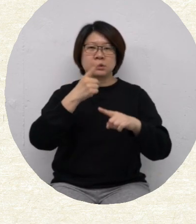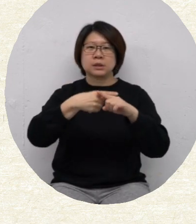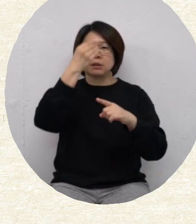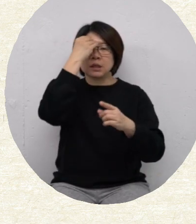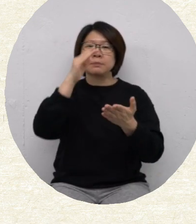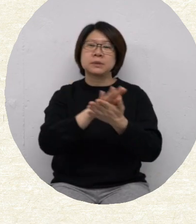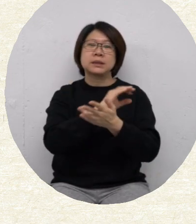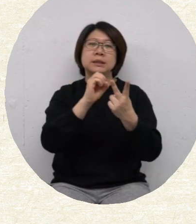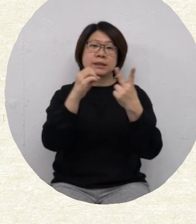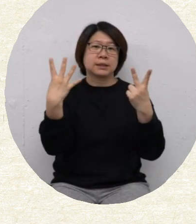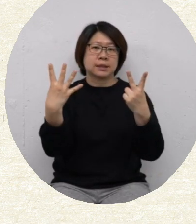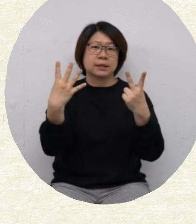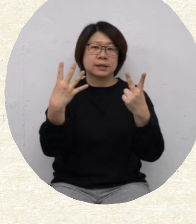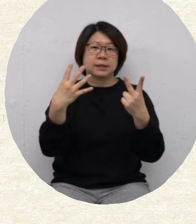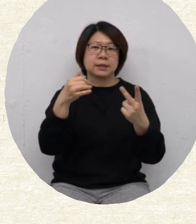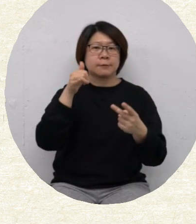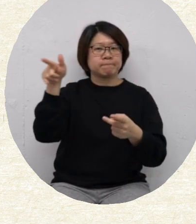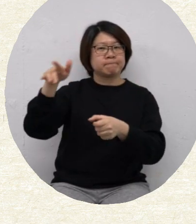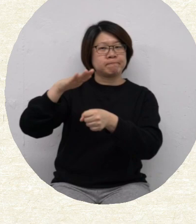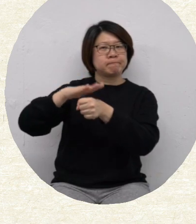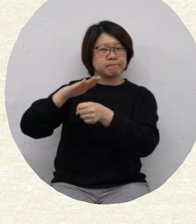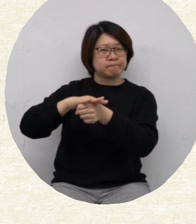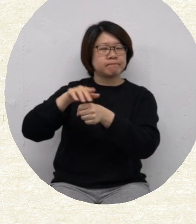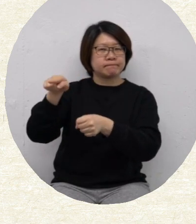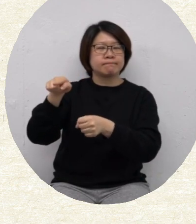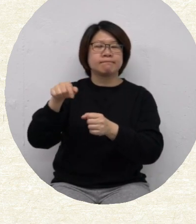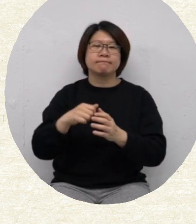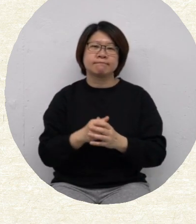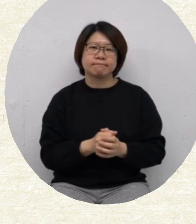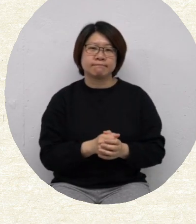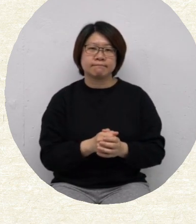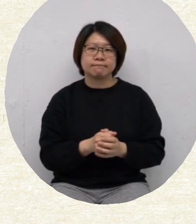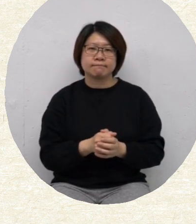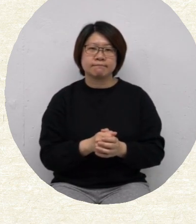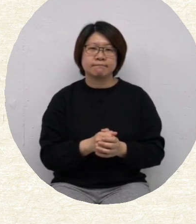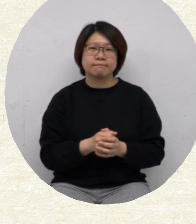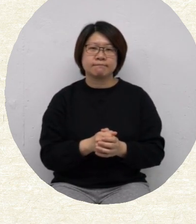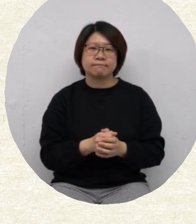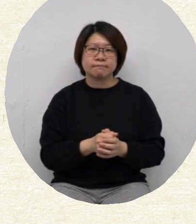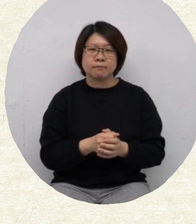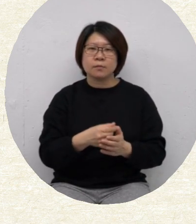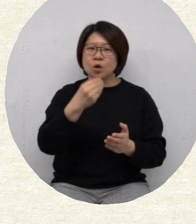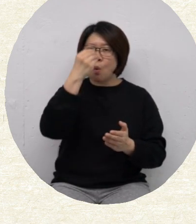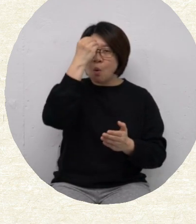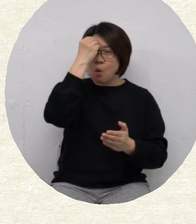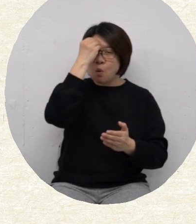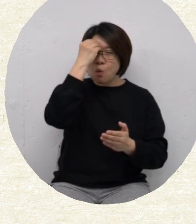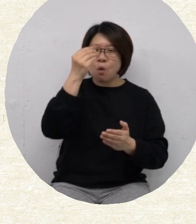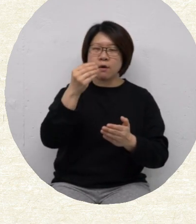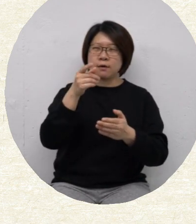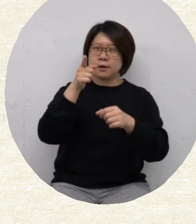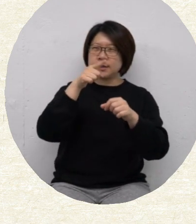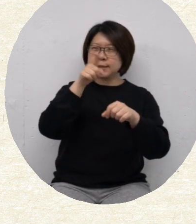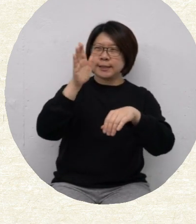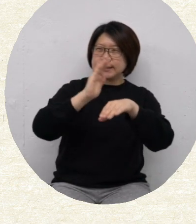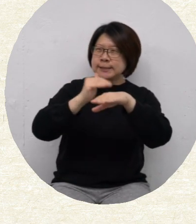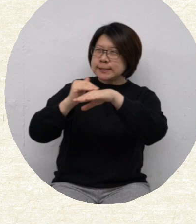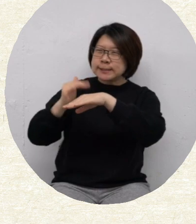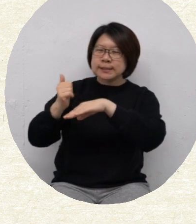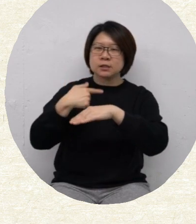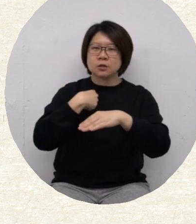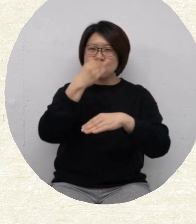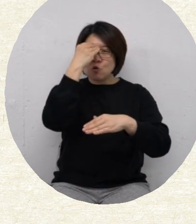craftspeople. I returned to the residency 2 more times in 2012, and then again in